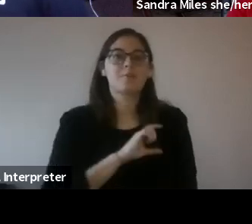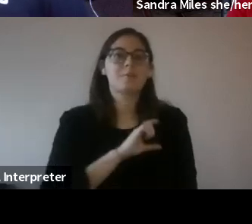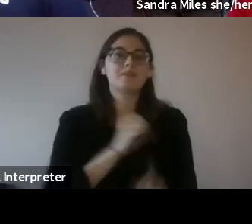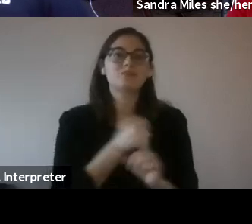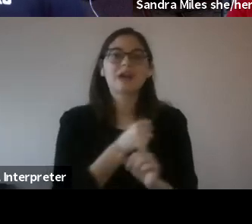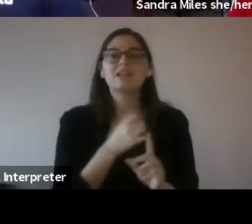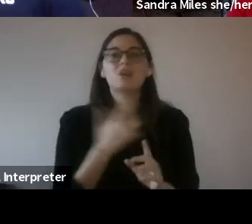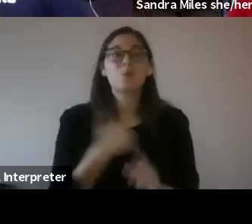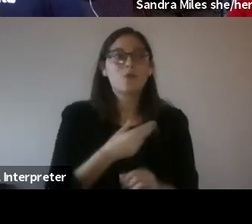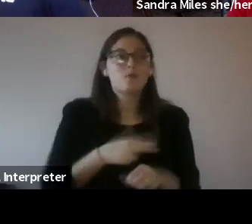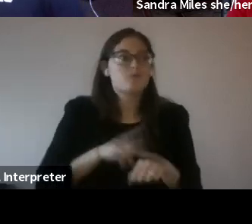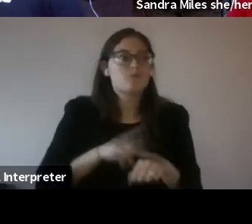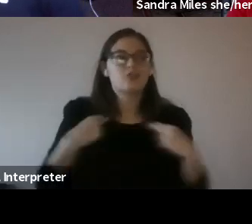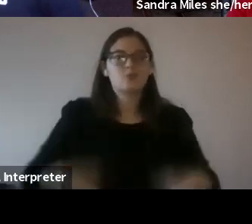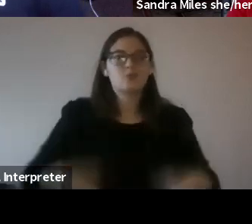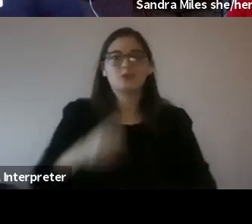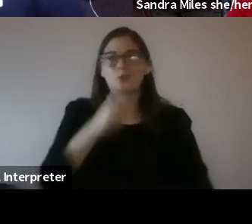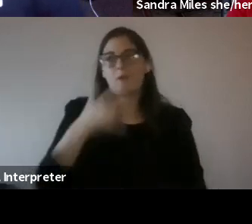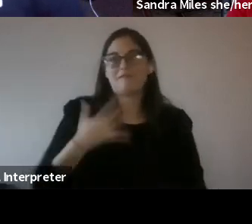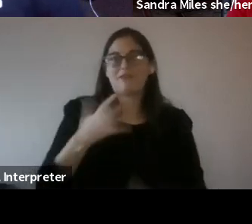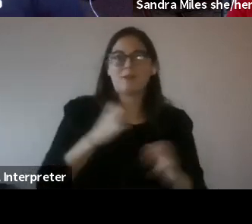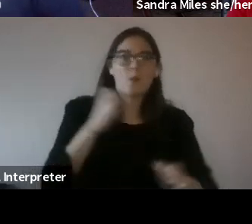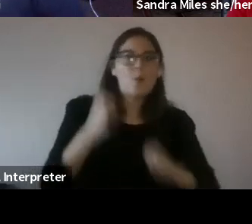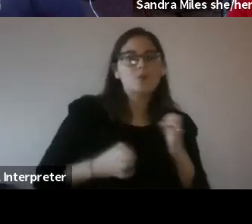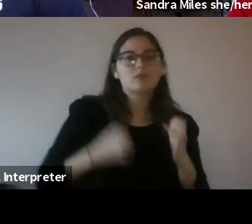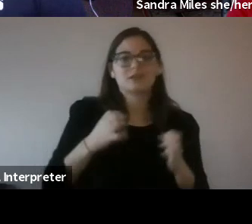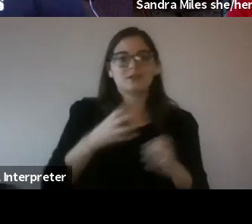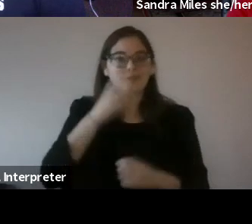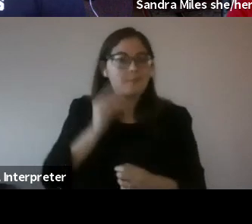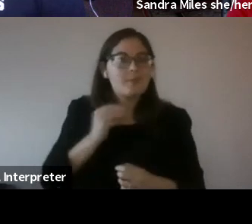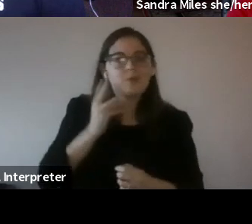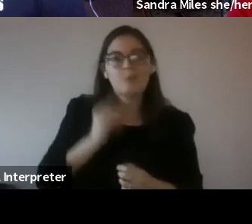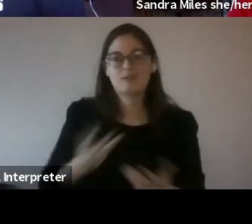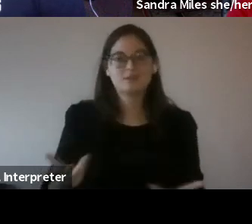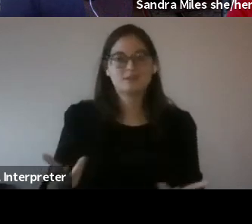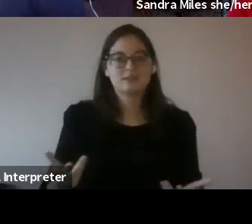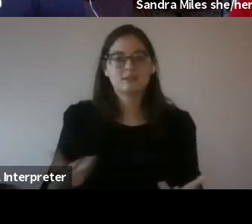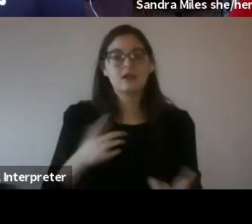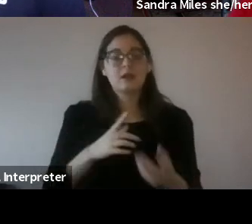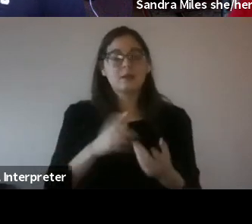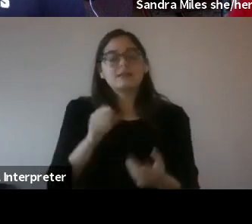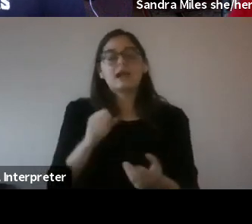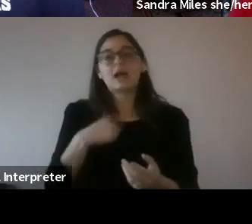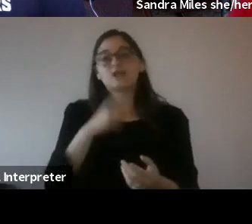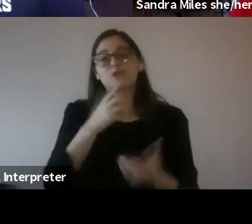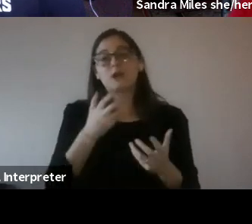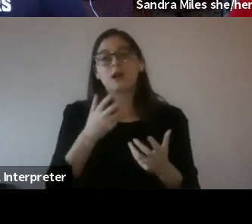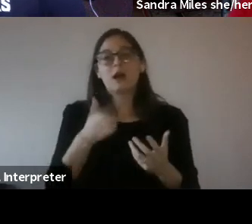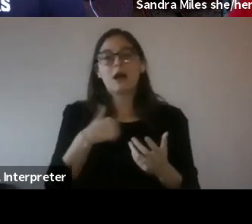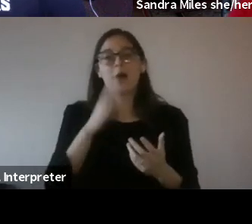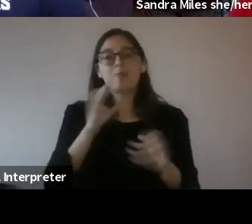human beings who feel emotions and go through things. But yeah, I just really wanted, I'm probably gonna have a lot of